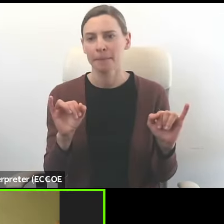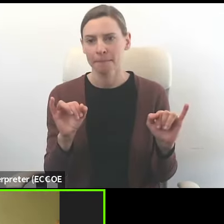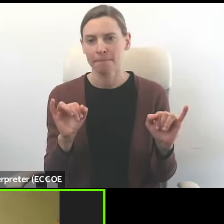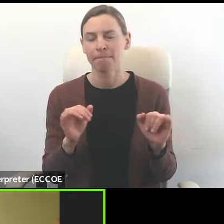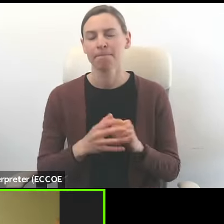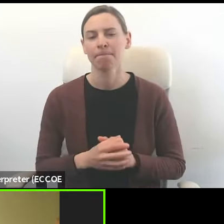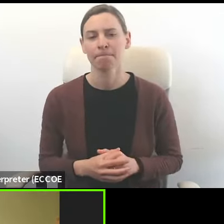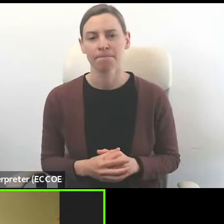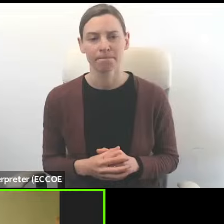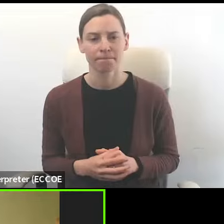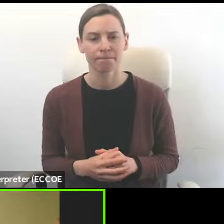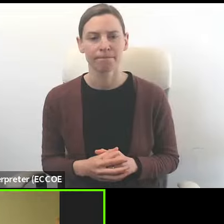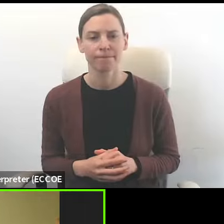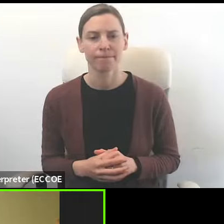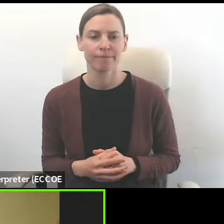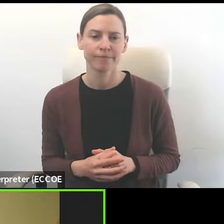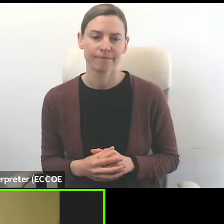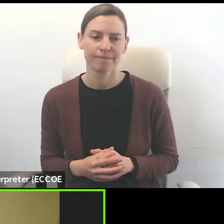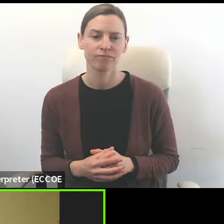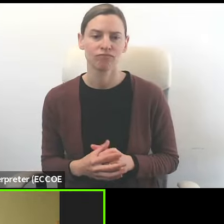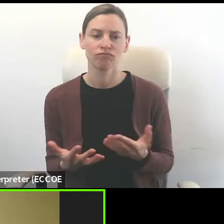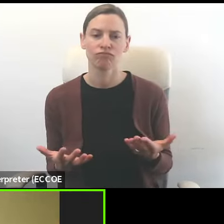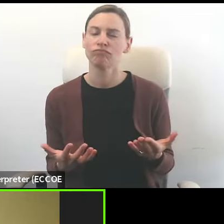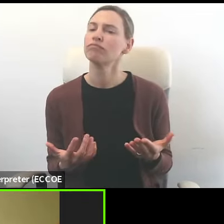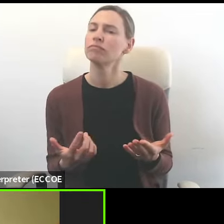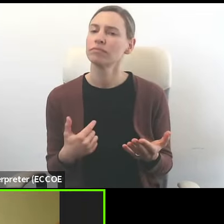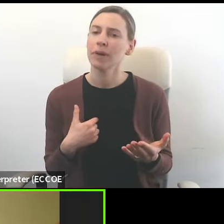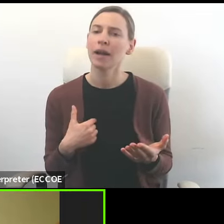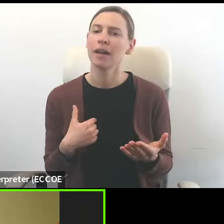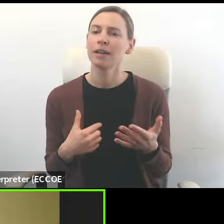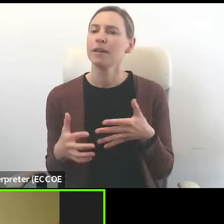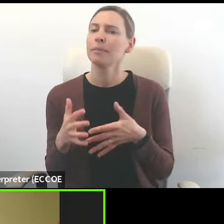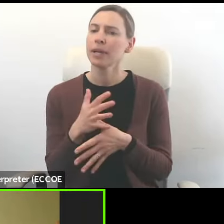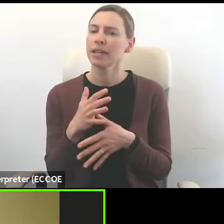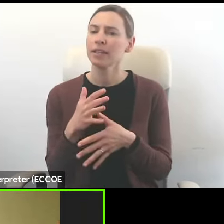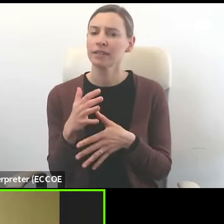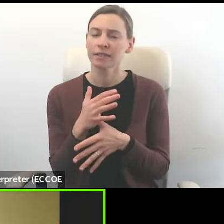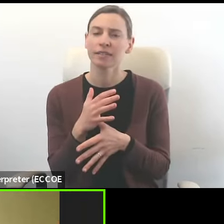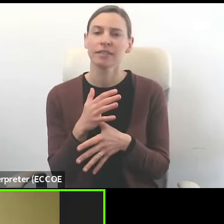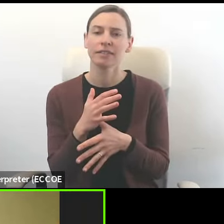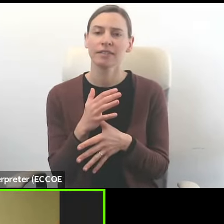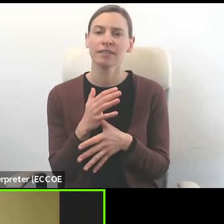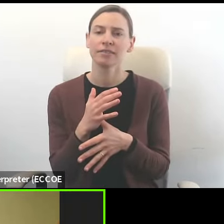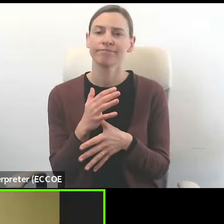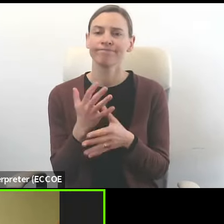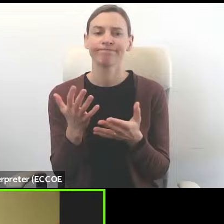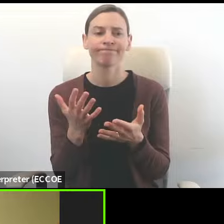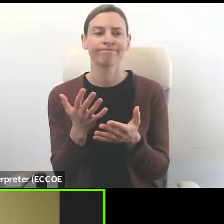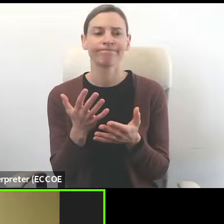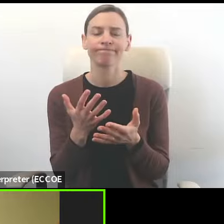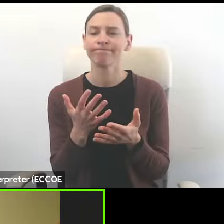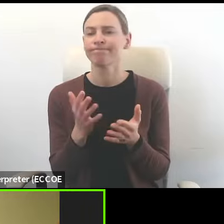Yeah, mostly I worked in the several like very specific